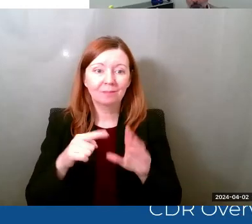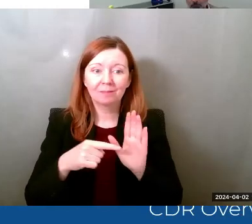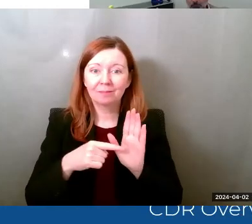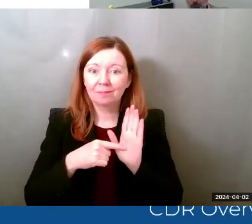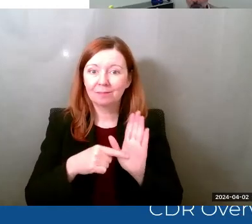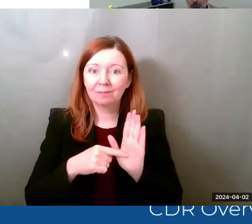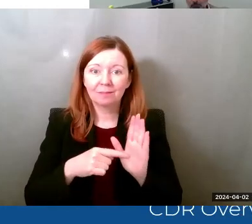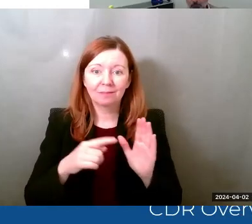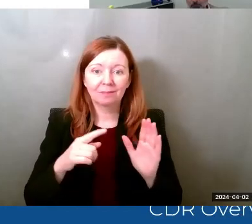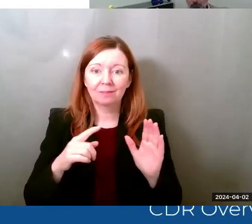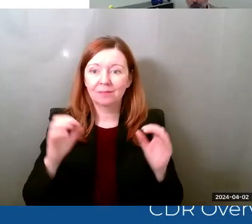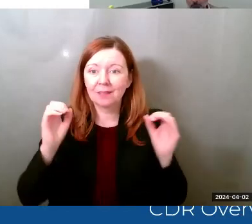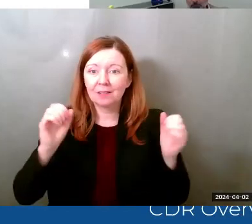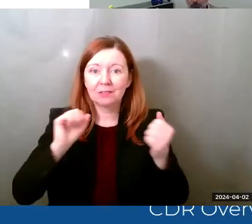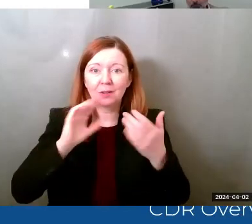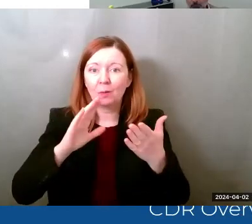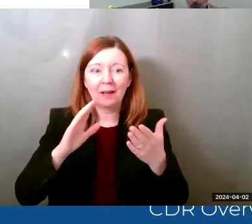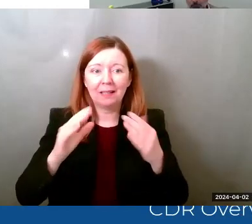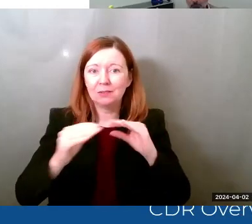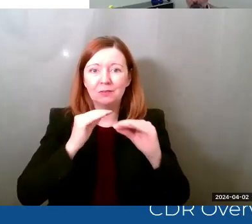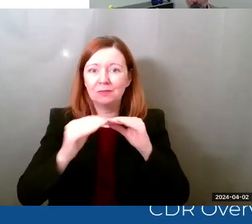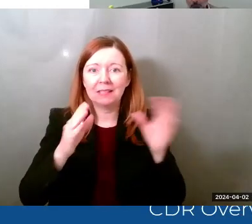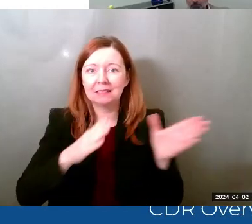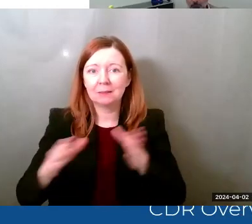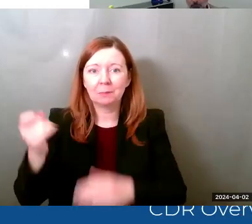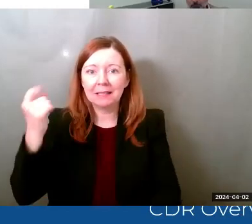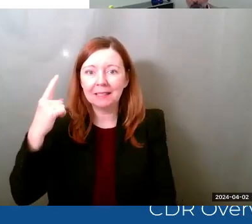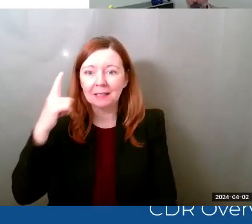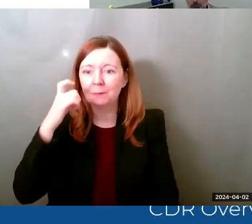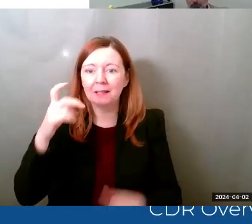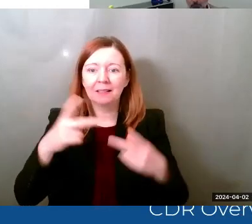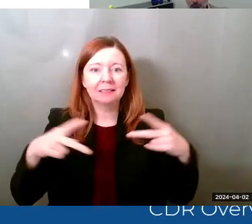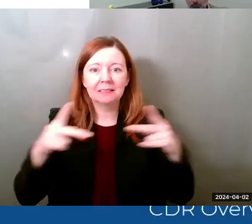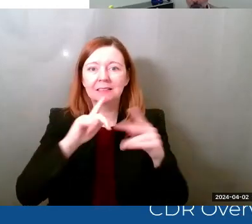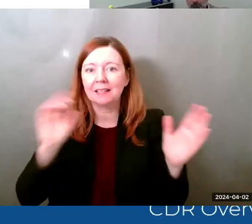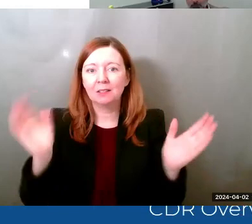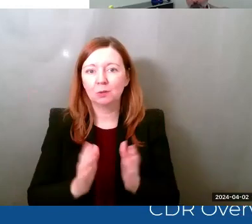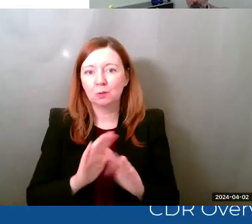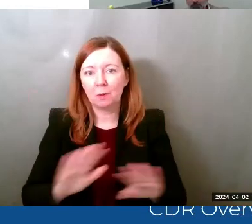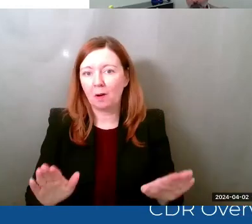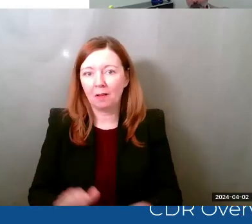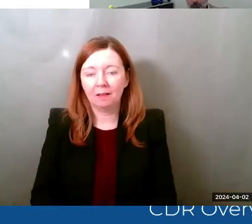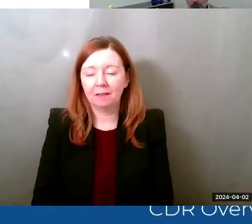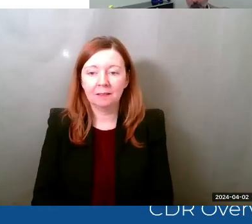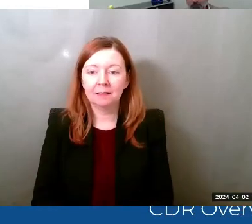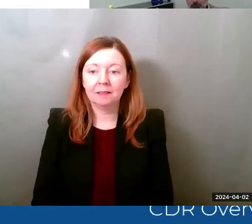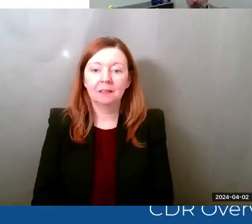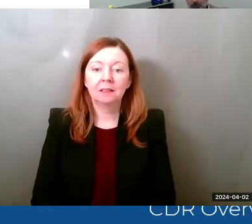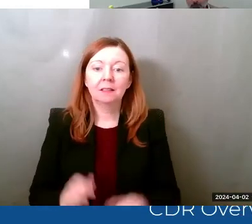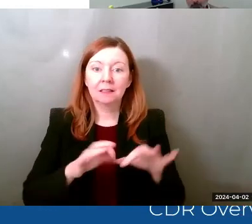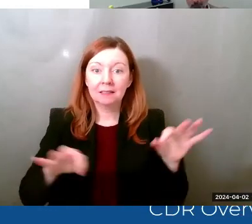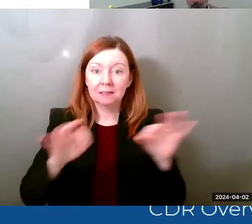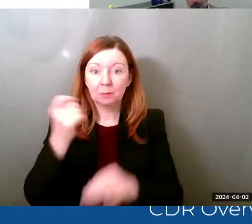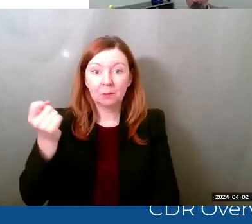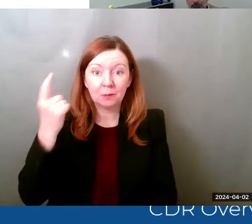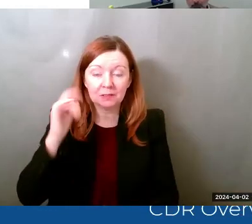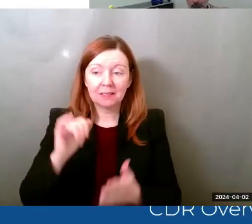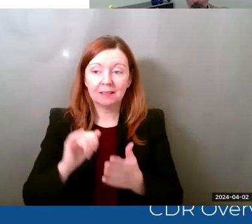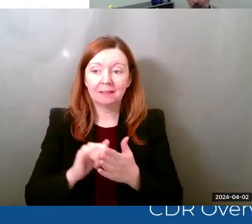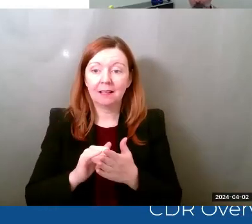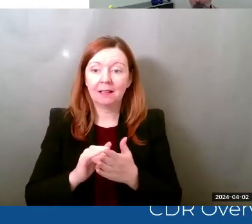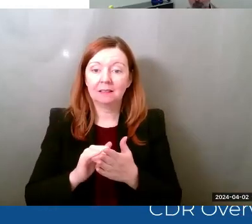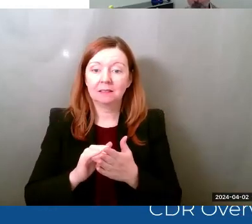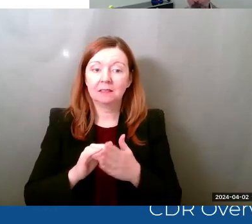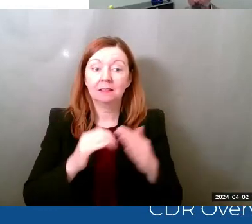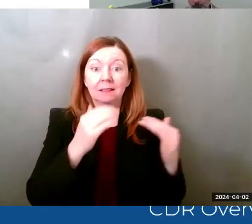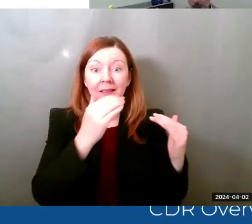is no way to rescue this plan because the site is simply too small. It is important to note that even on the